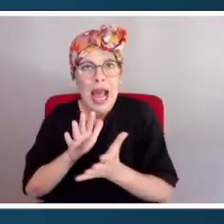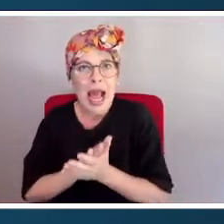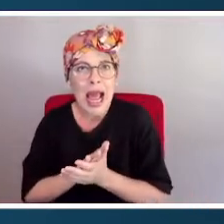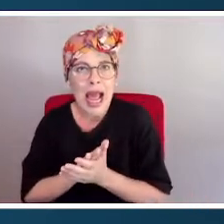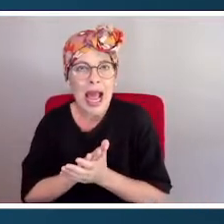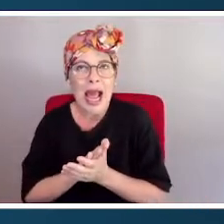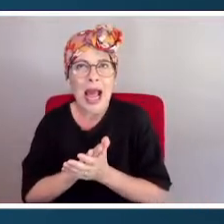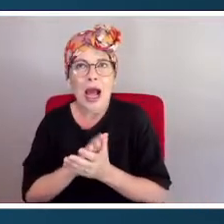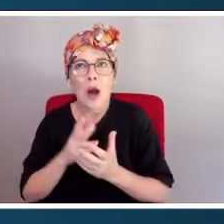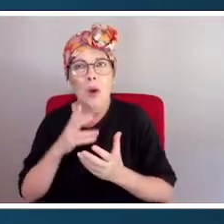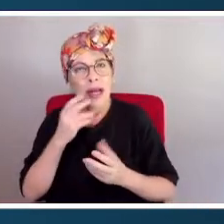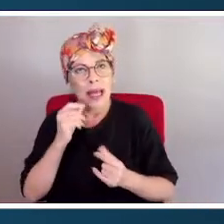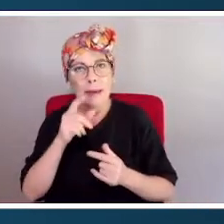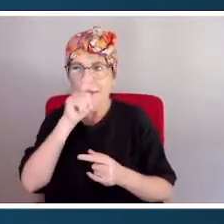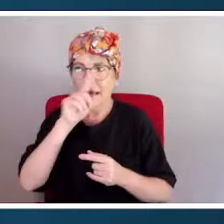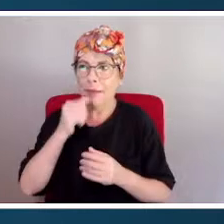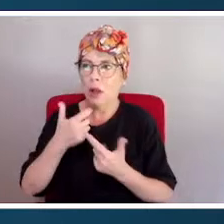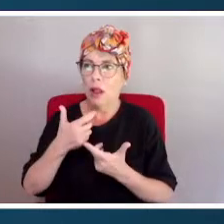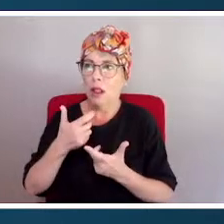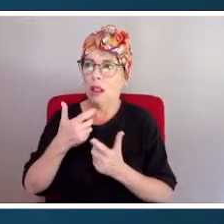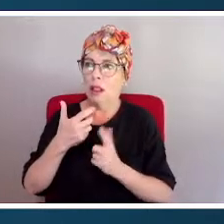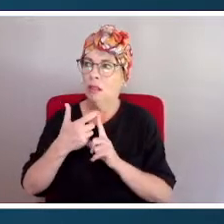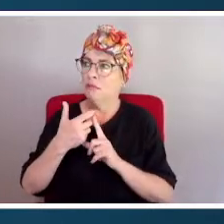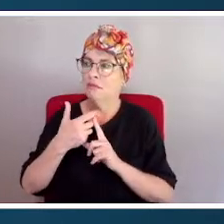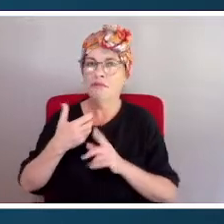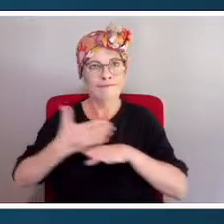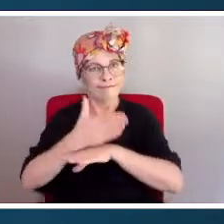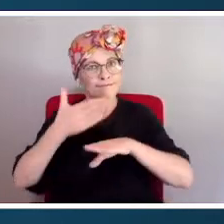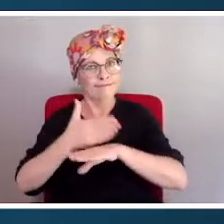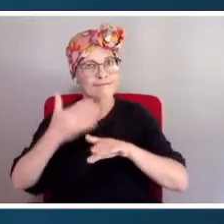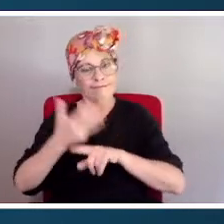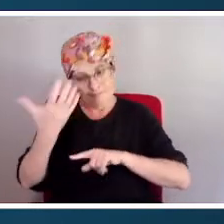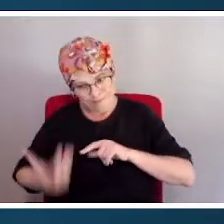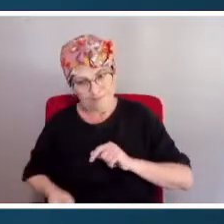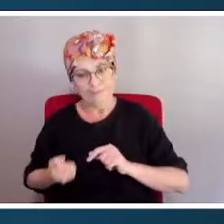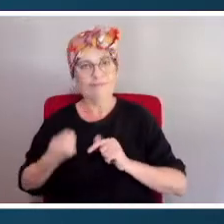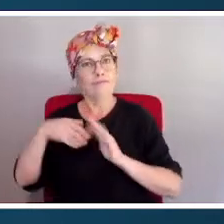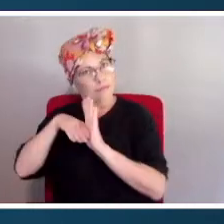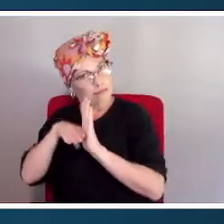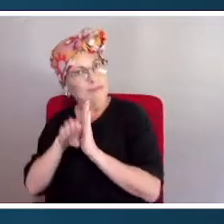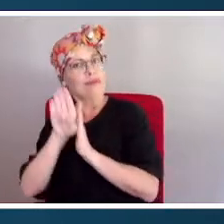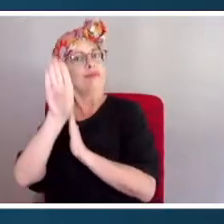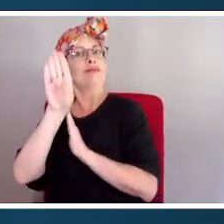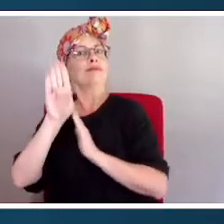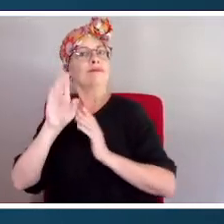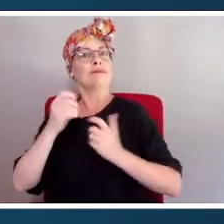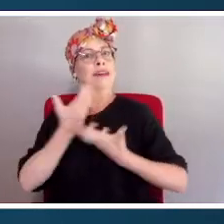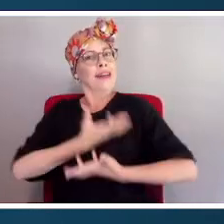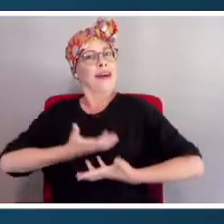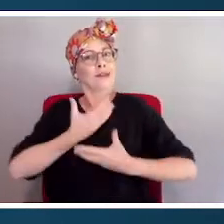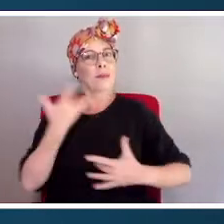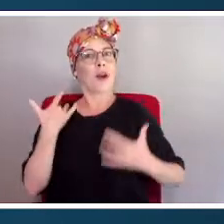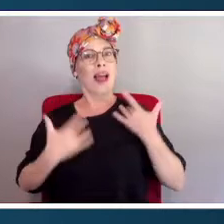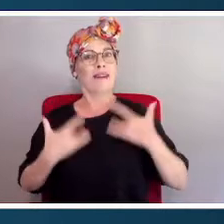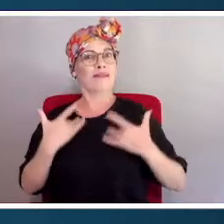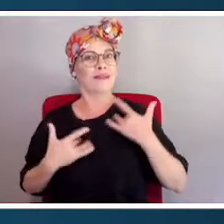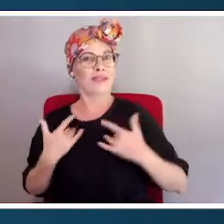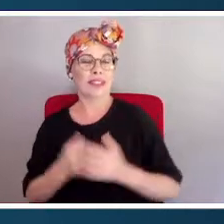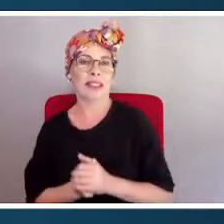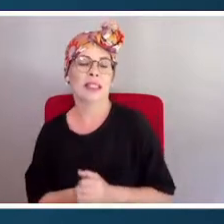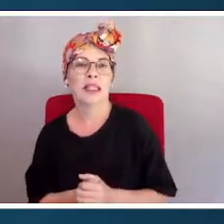living and find their way in the world. And as part of that